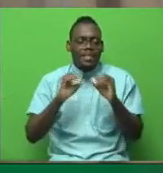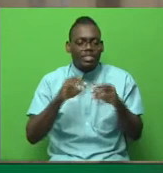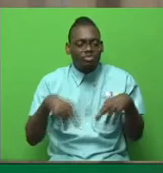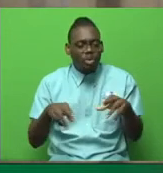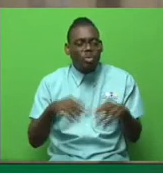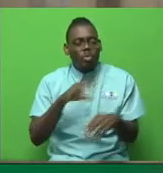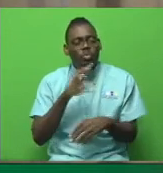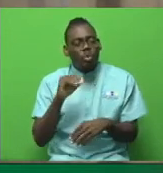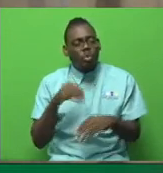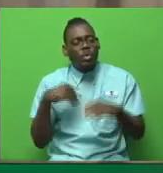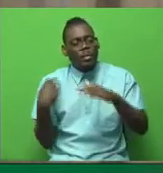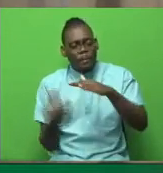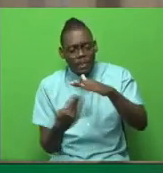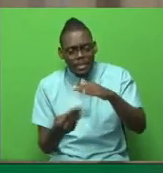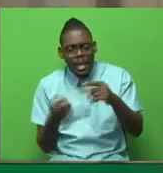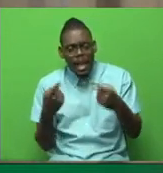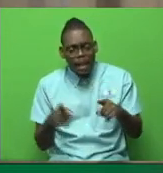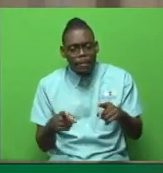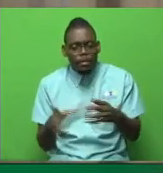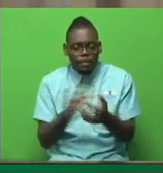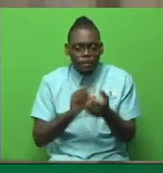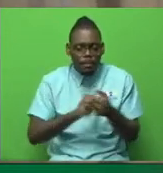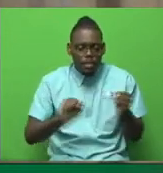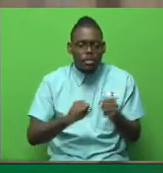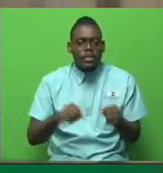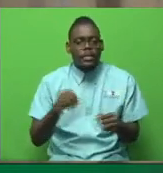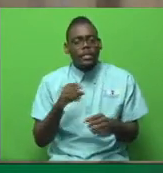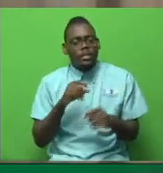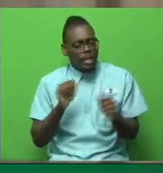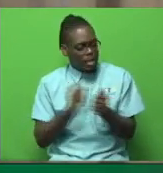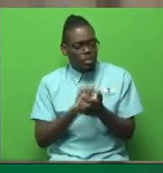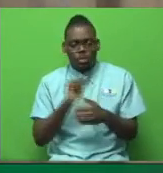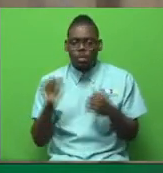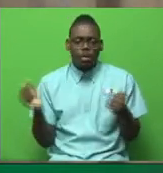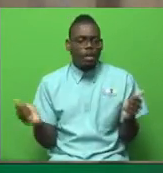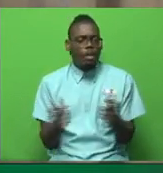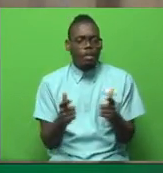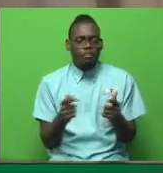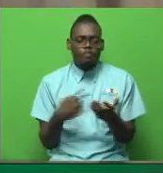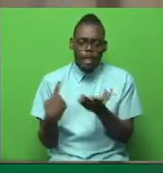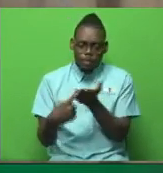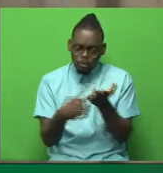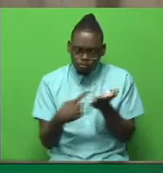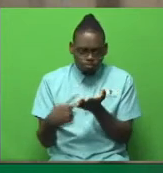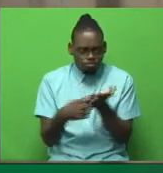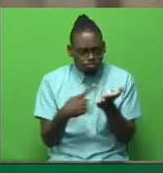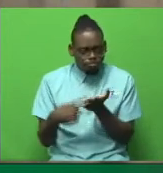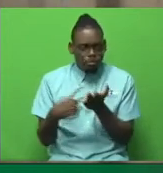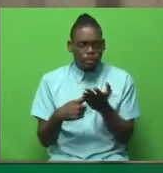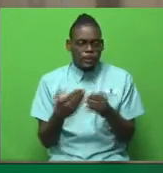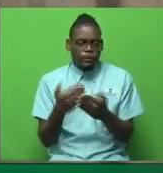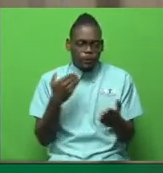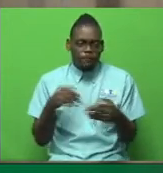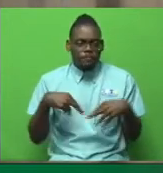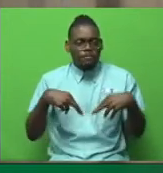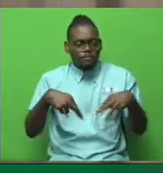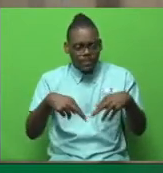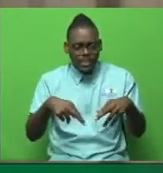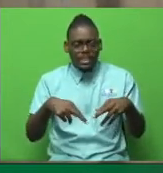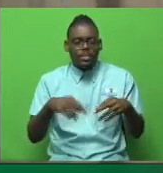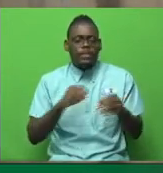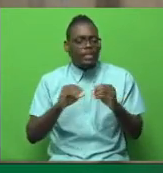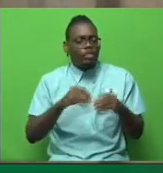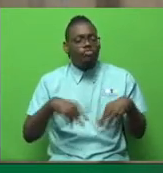basic common sense that roads you have to you have to rehabilitate it every so often and that if you equitably distribute that